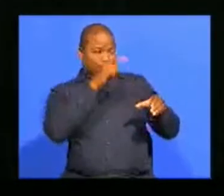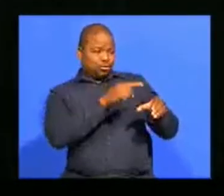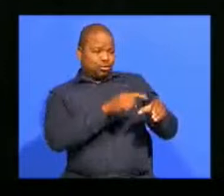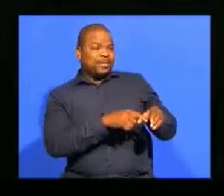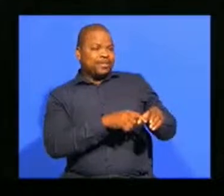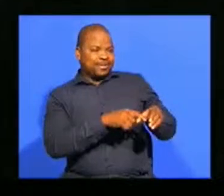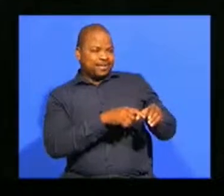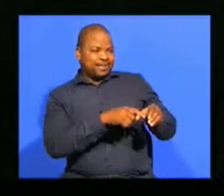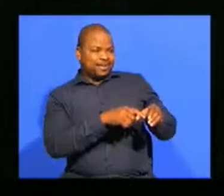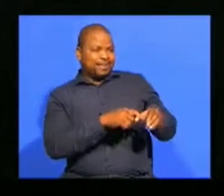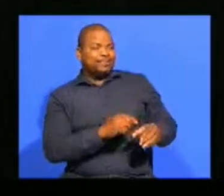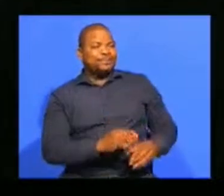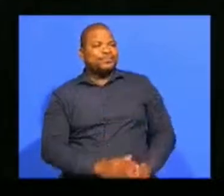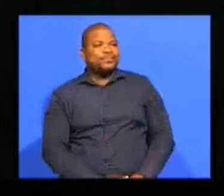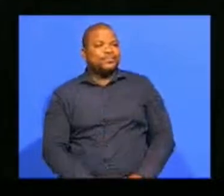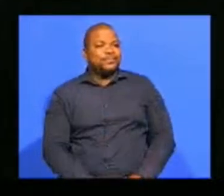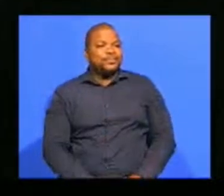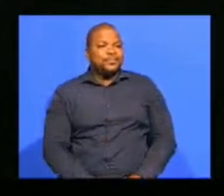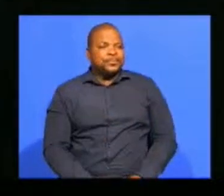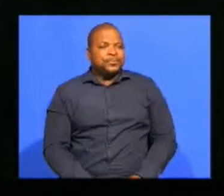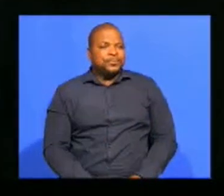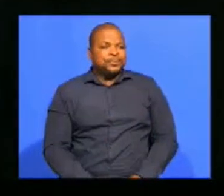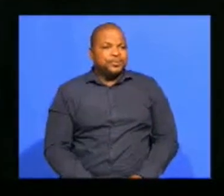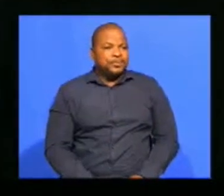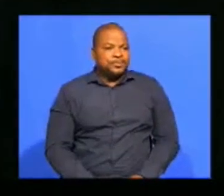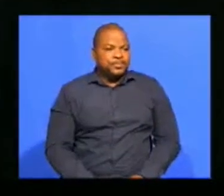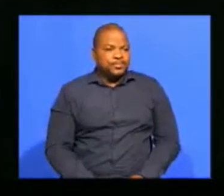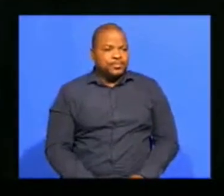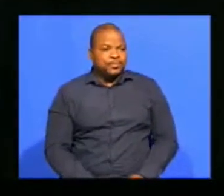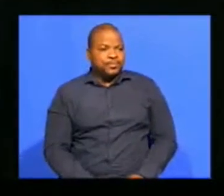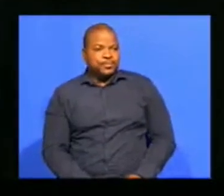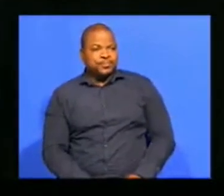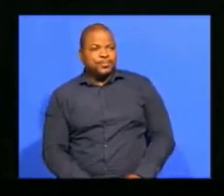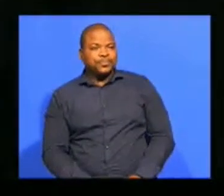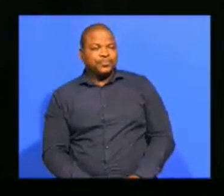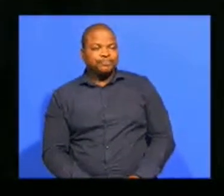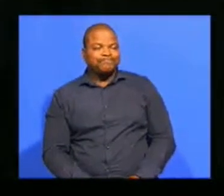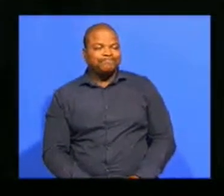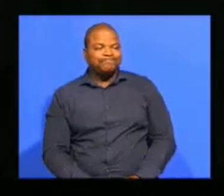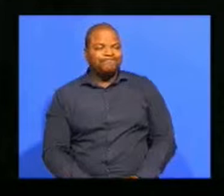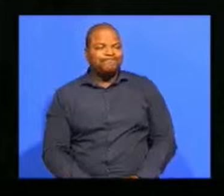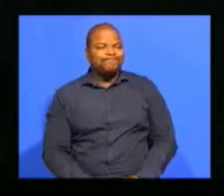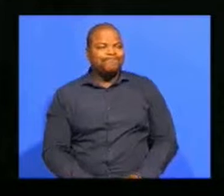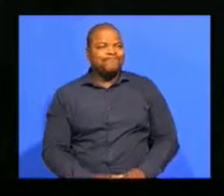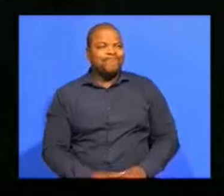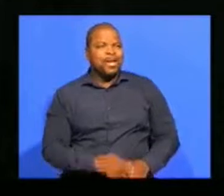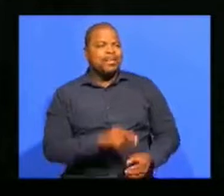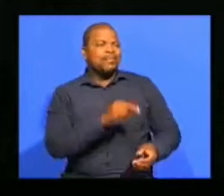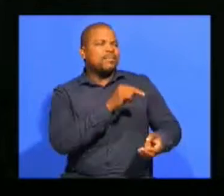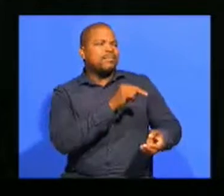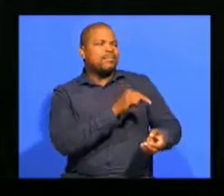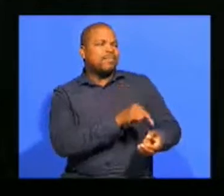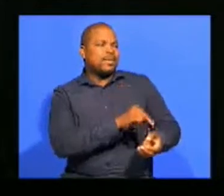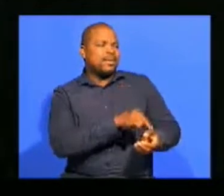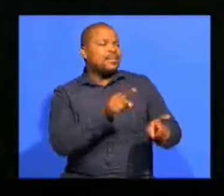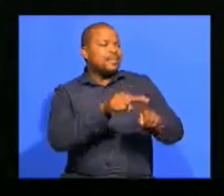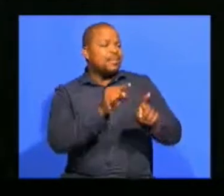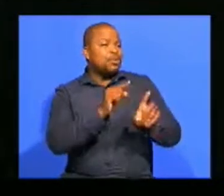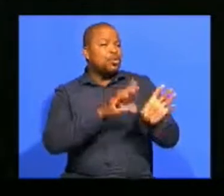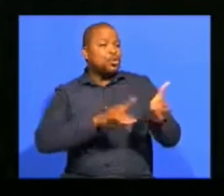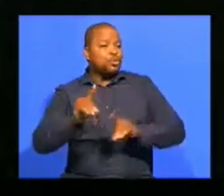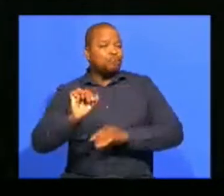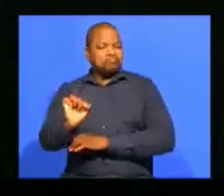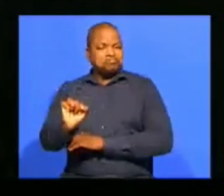allied sciences for, I think, the area of nursing, similar to what they are doing